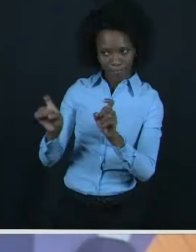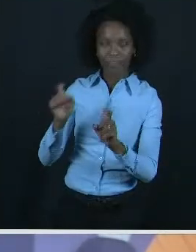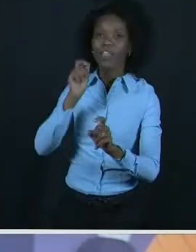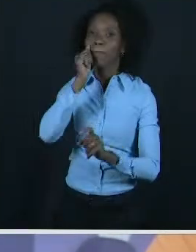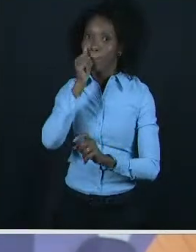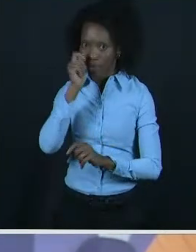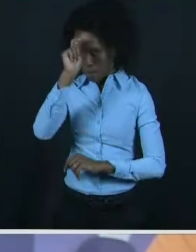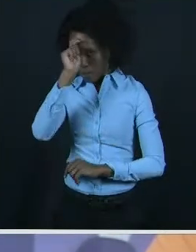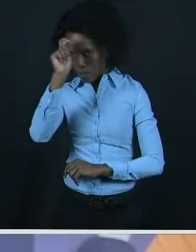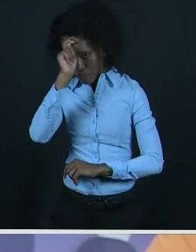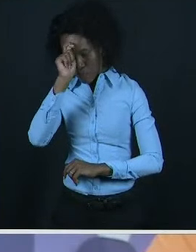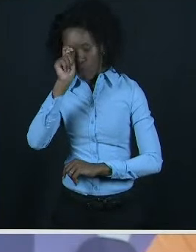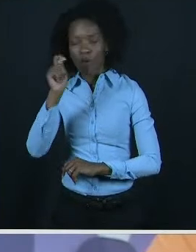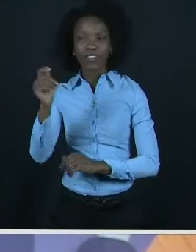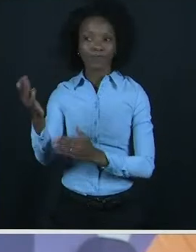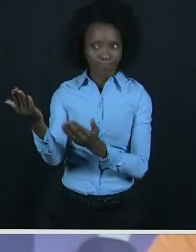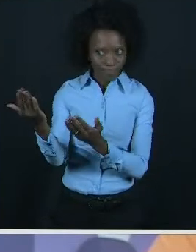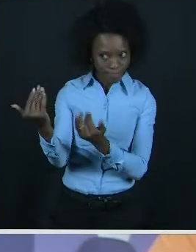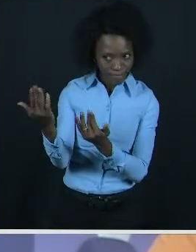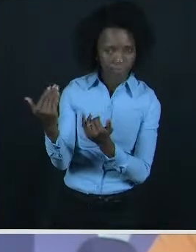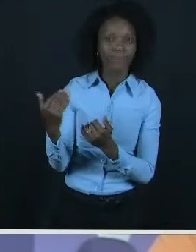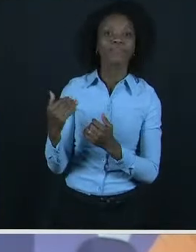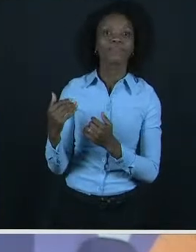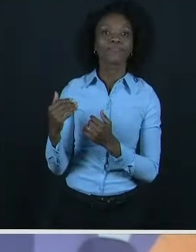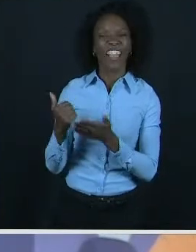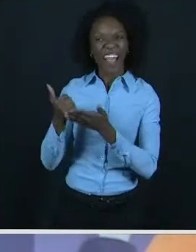men to develop